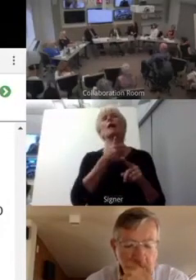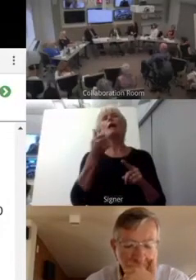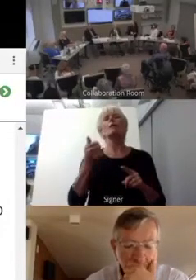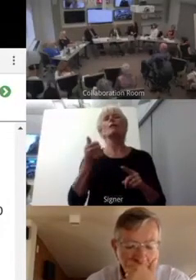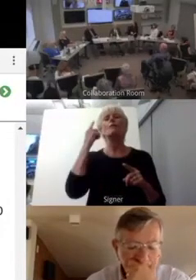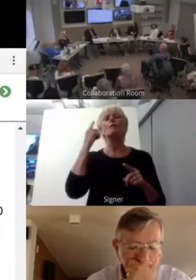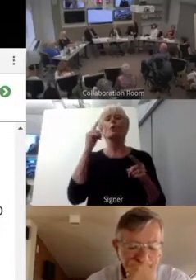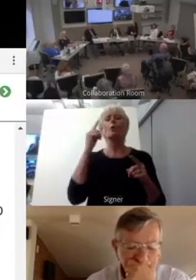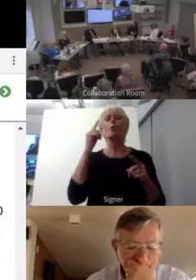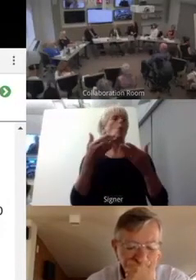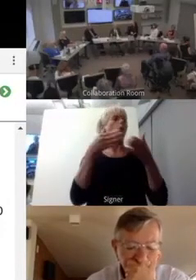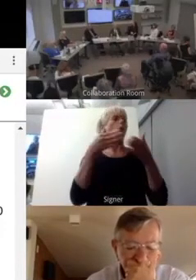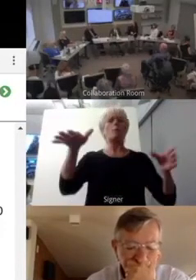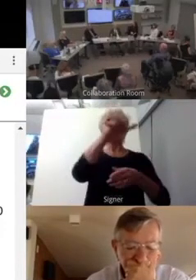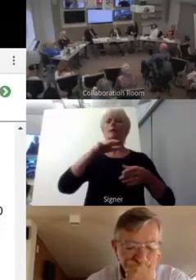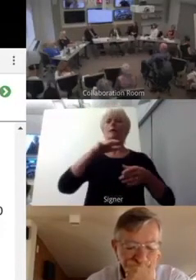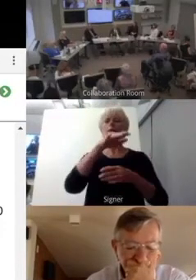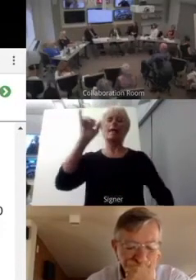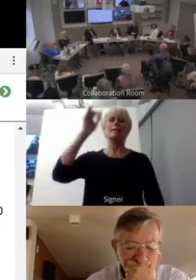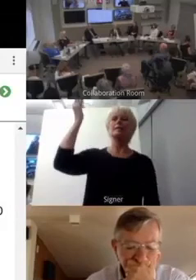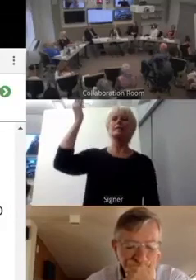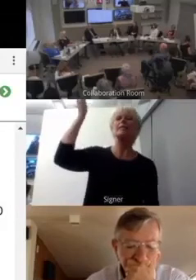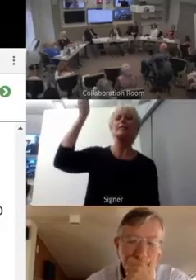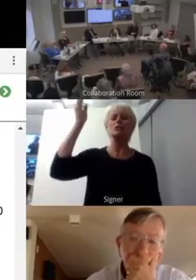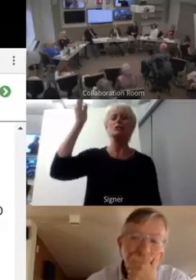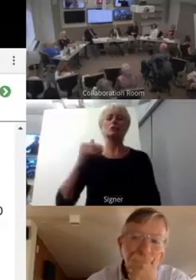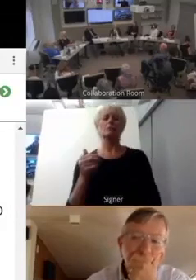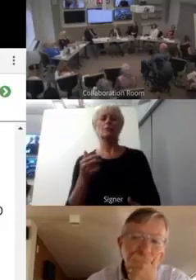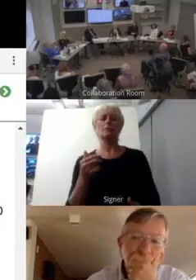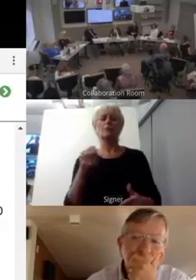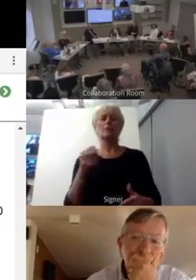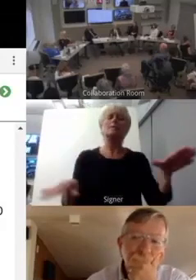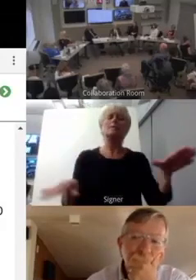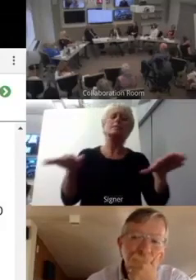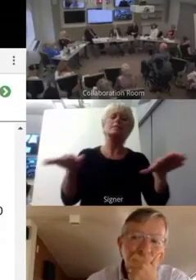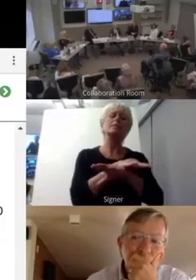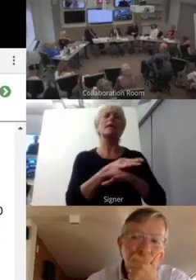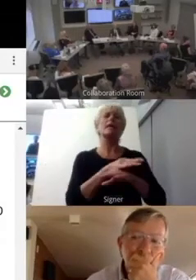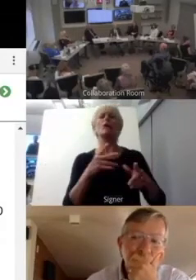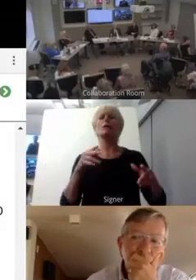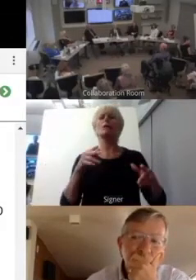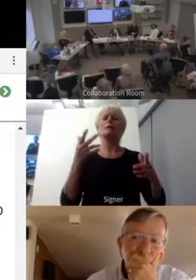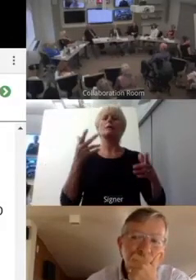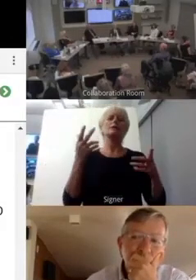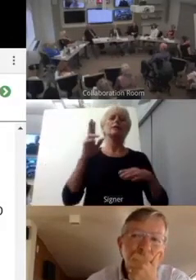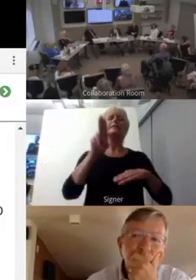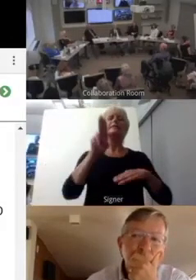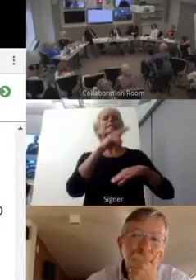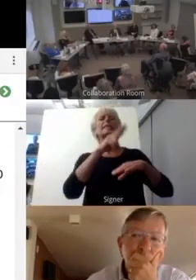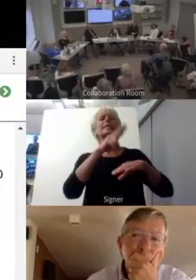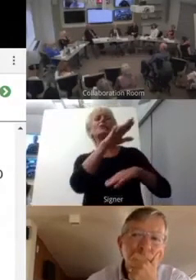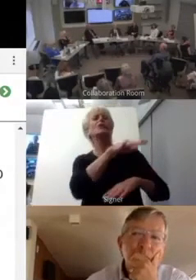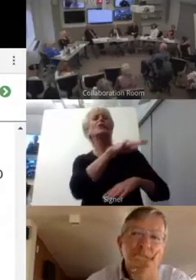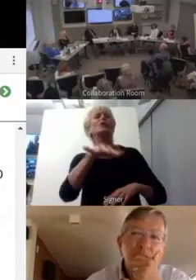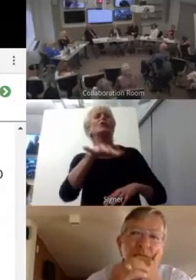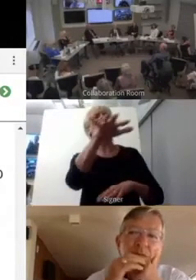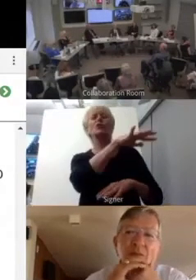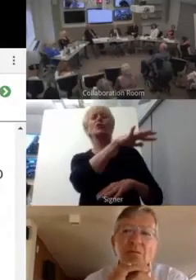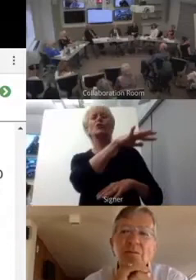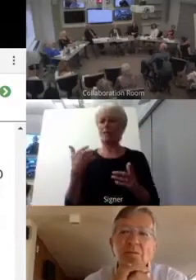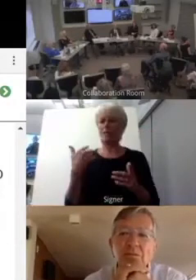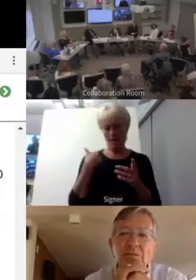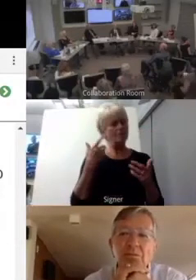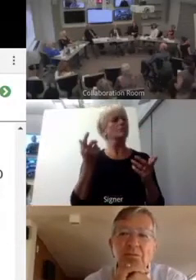beaches, cemeteries, parks, and nature reserves, regulations on accessibility to educational